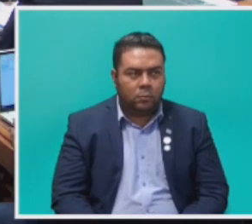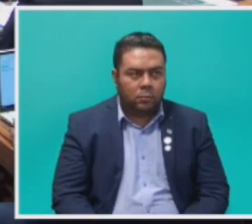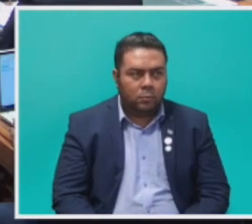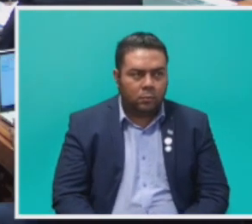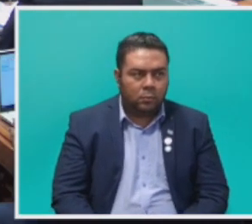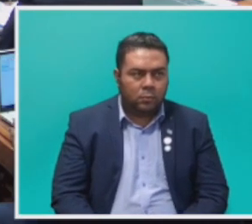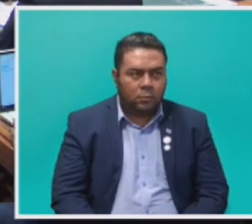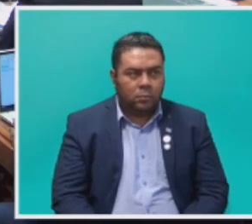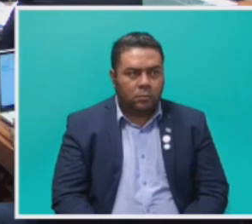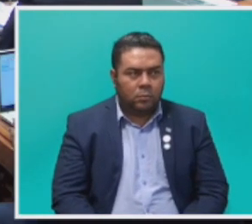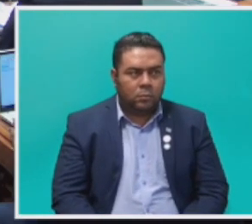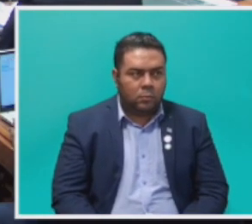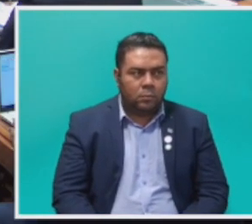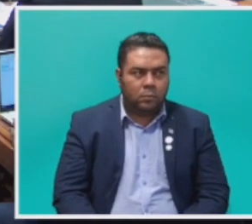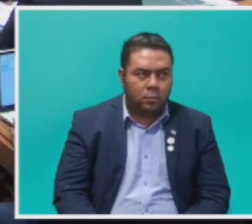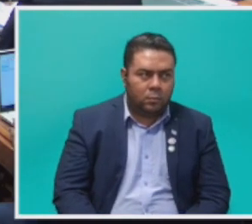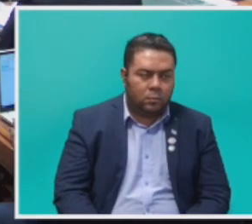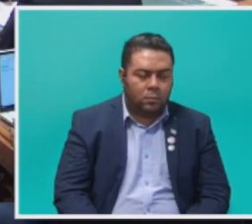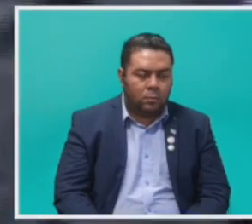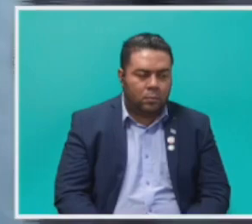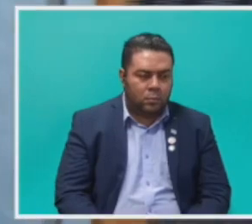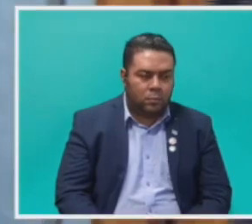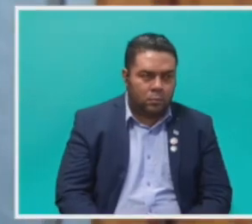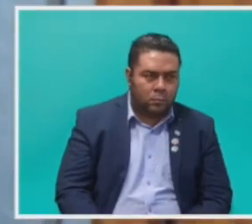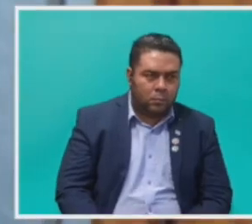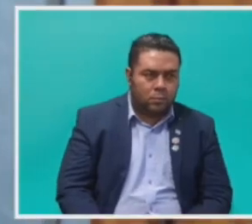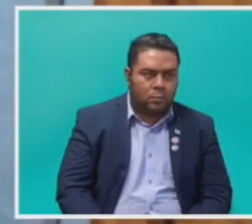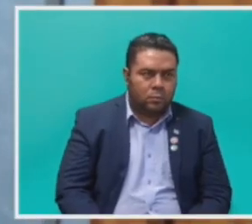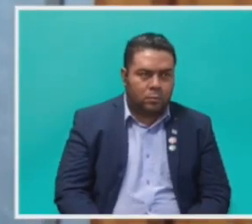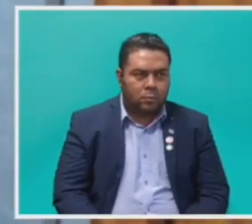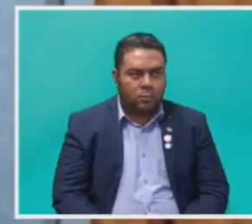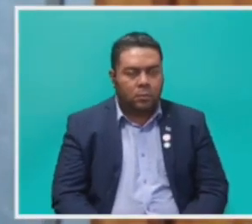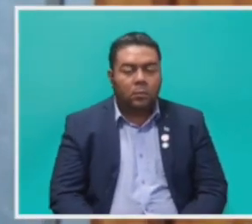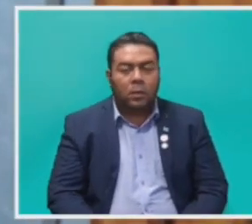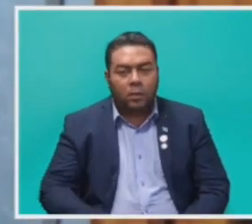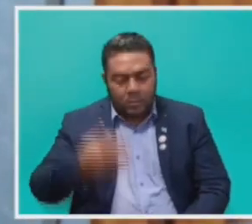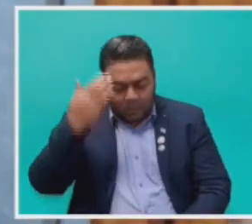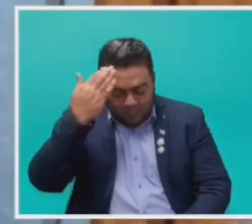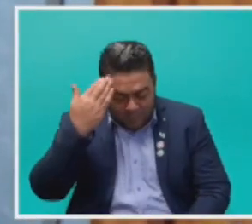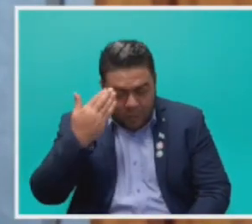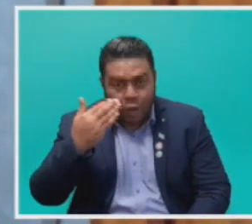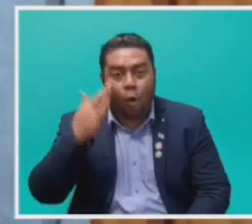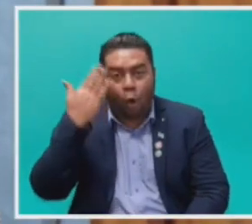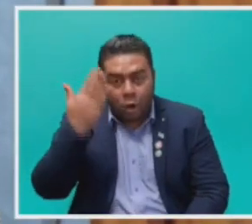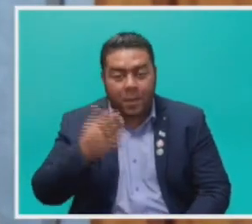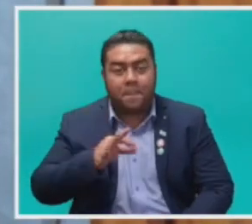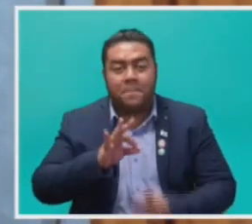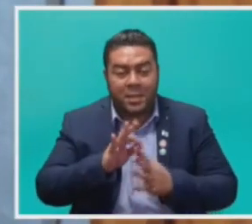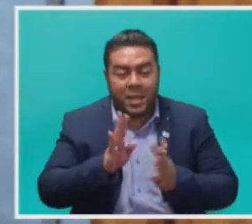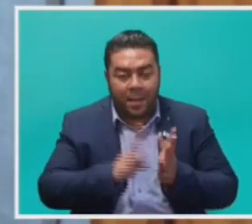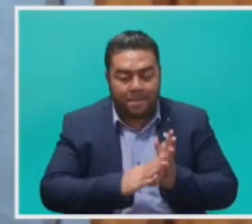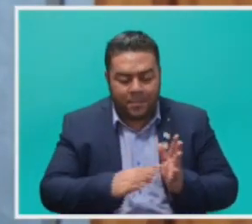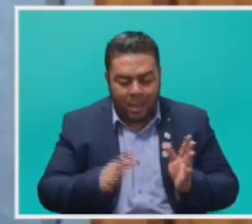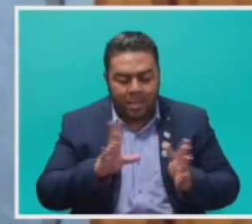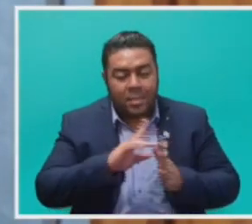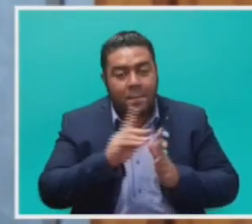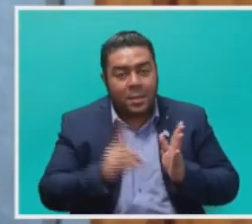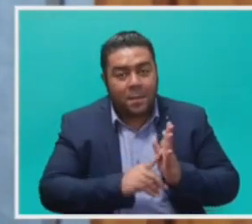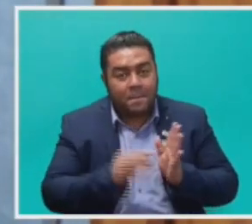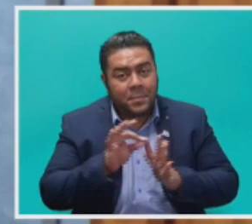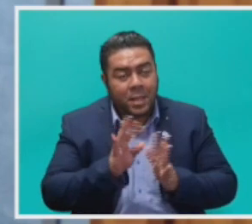Thank you, sir. Mr. Speaker, Honorable Prime Minister, Deputy Prime Ministers, Opposition